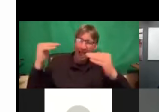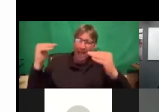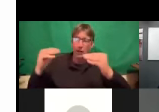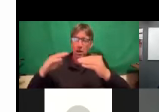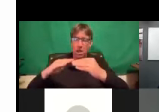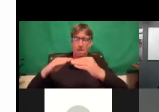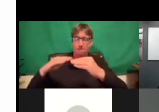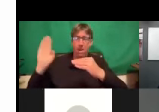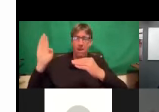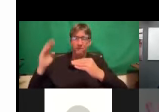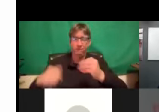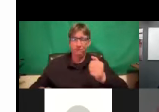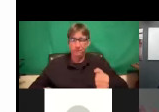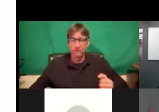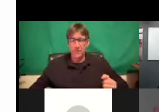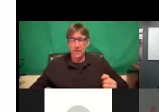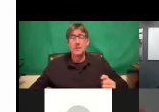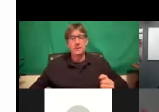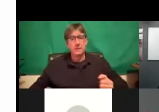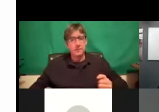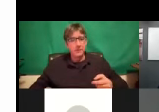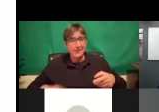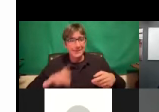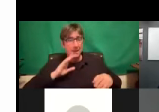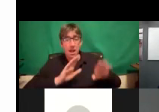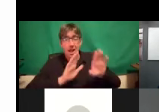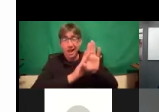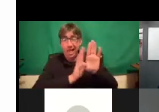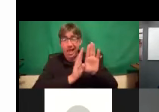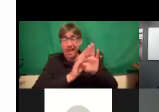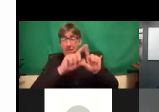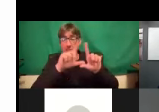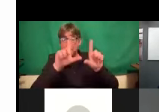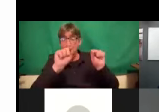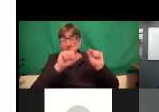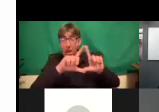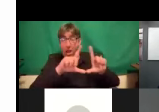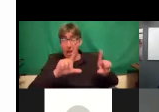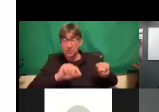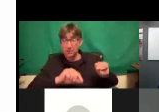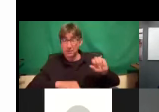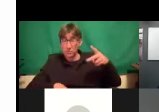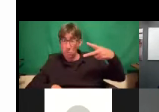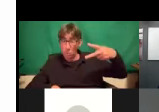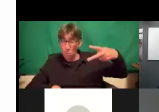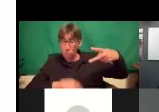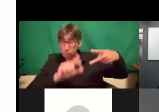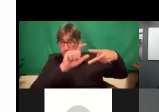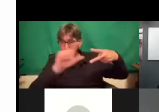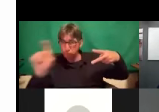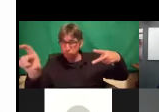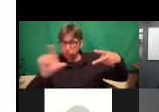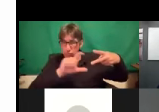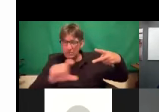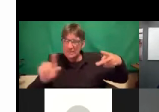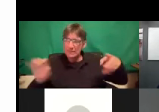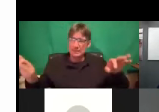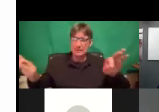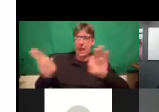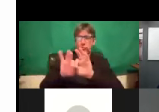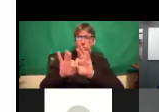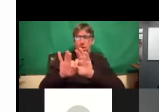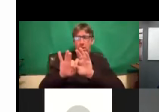2x2 framework, and everything in the top left box is what we'd call an essential service. And that's something that we consider highly transit